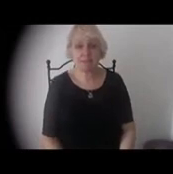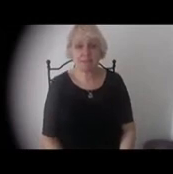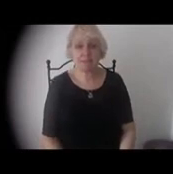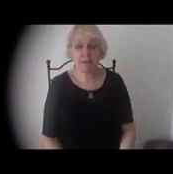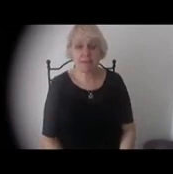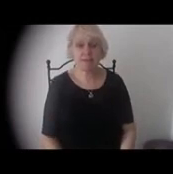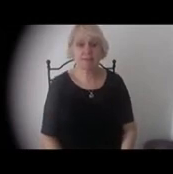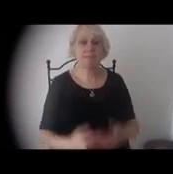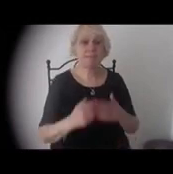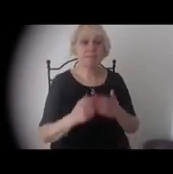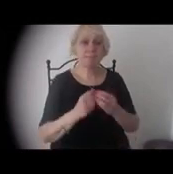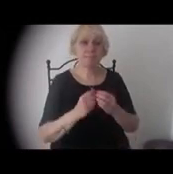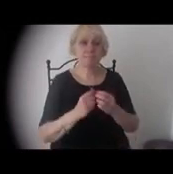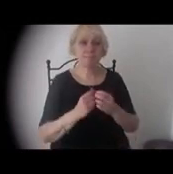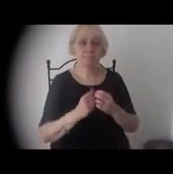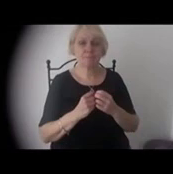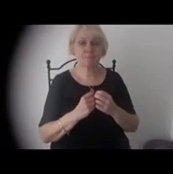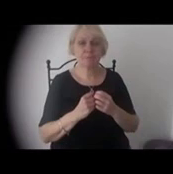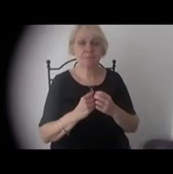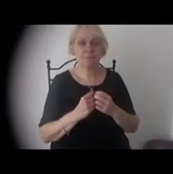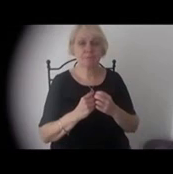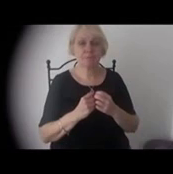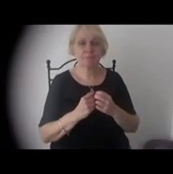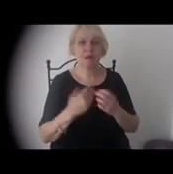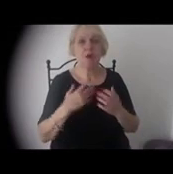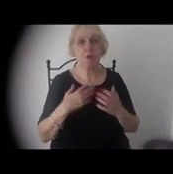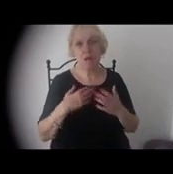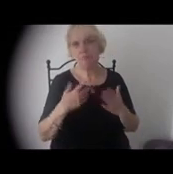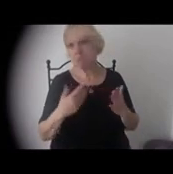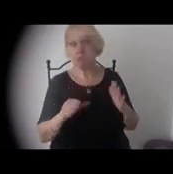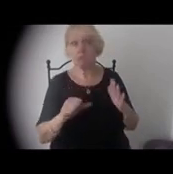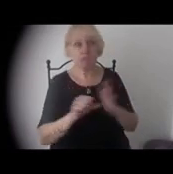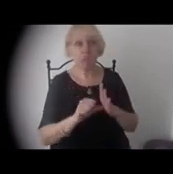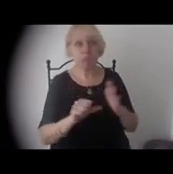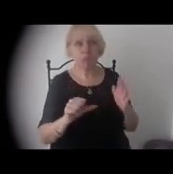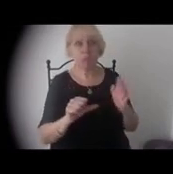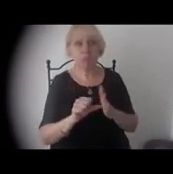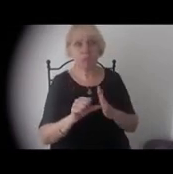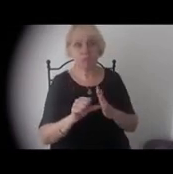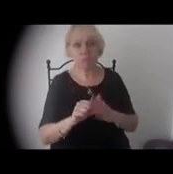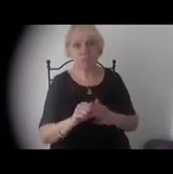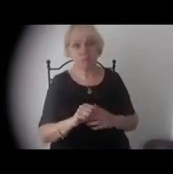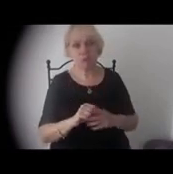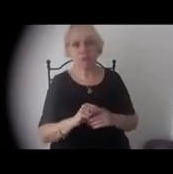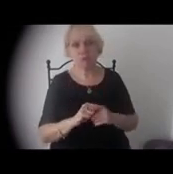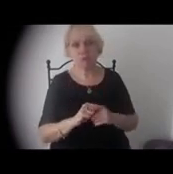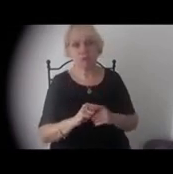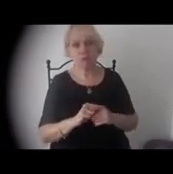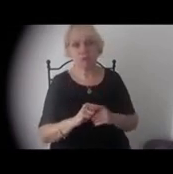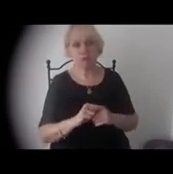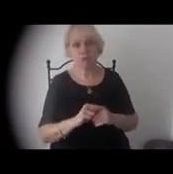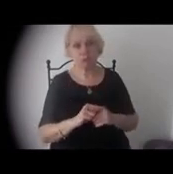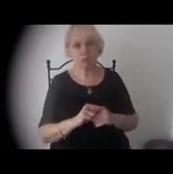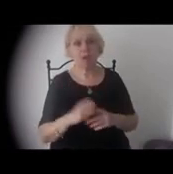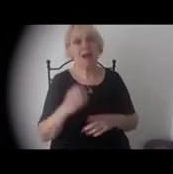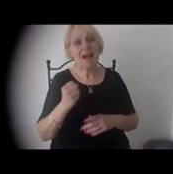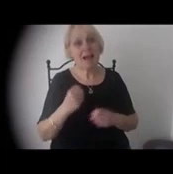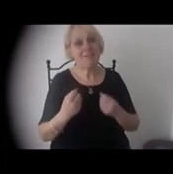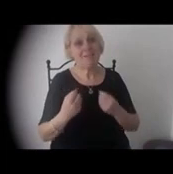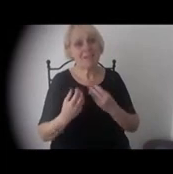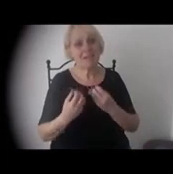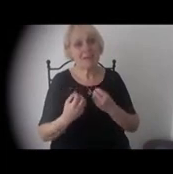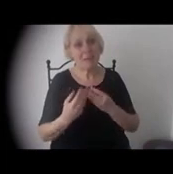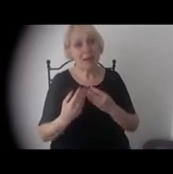This is a real issue. We know from feedback from schools that